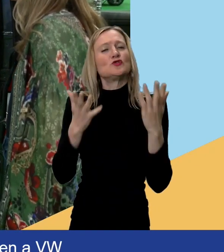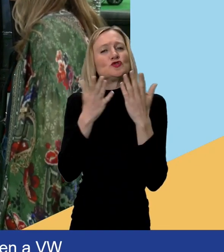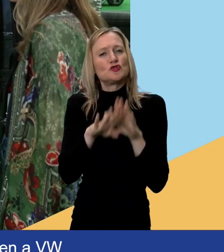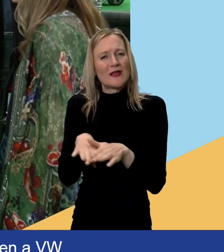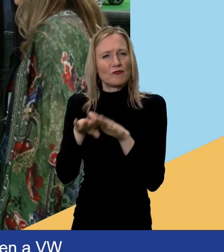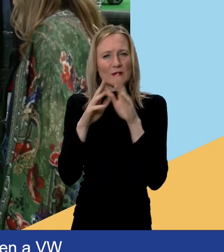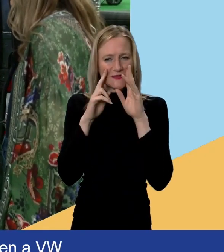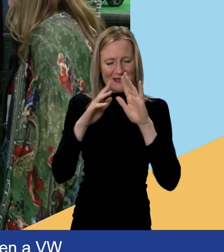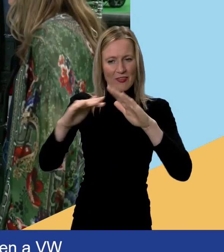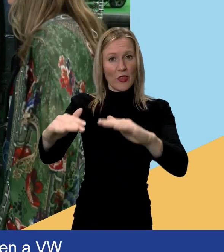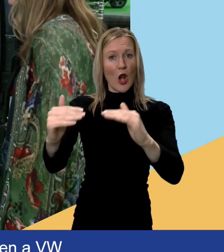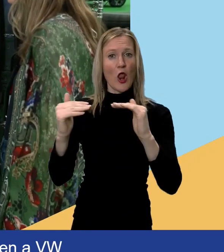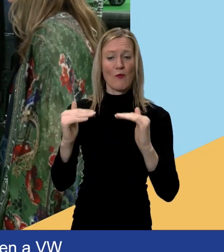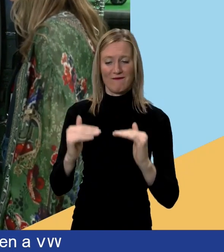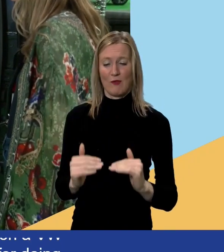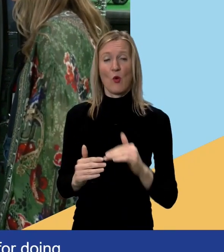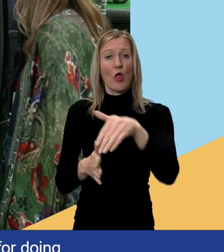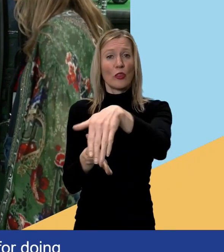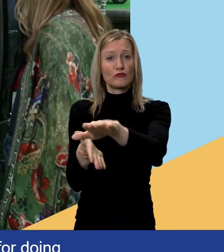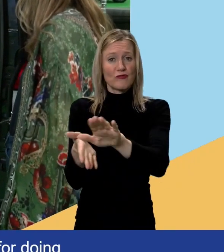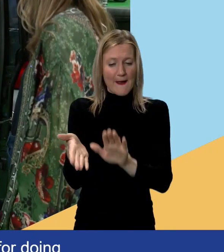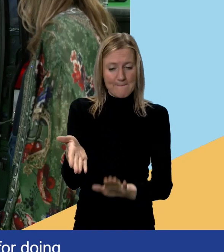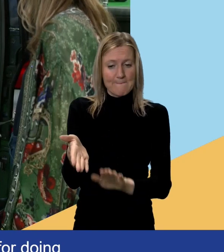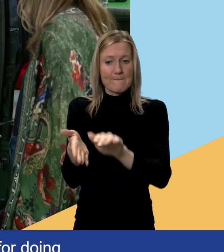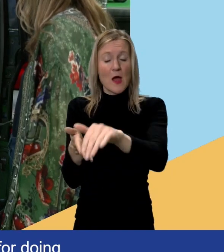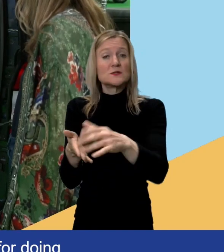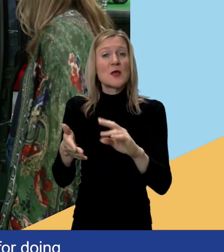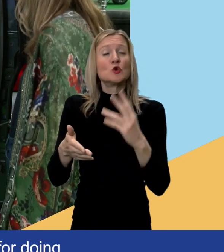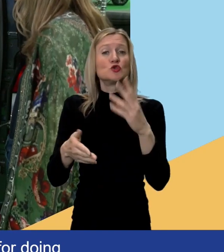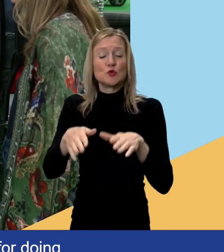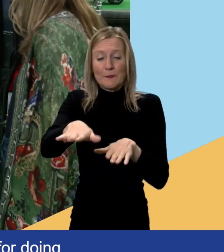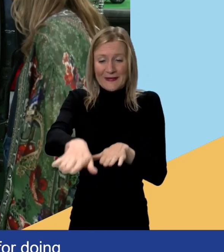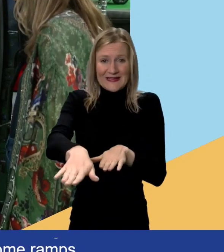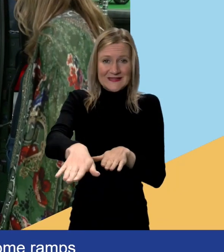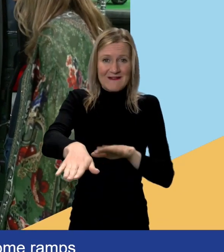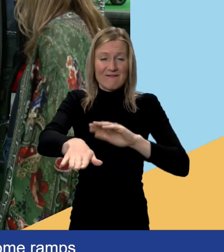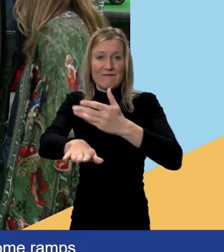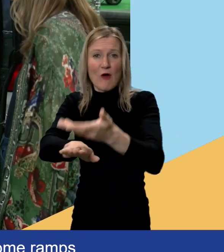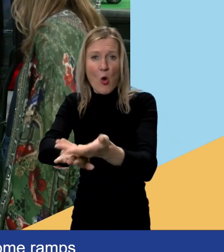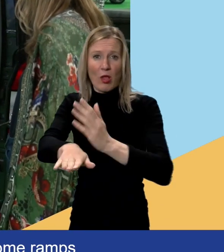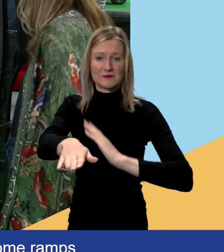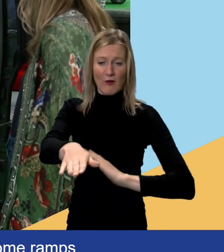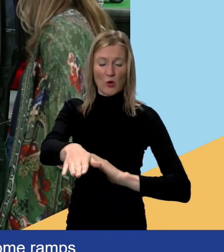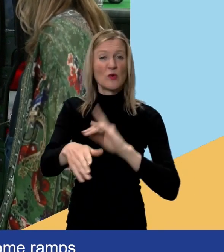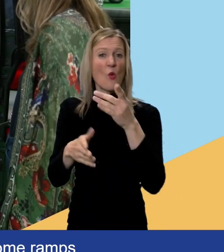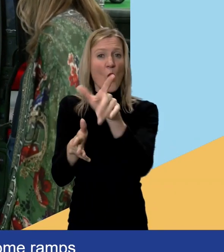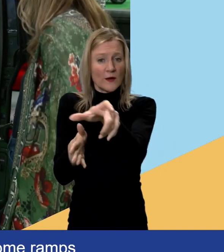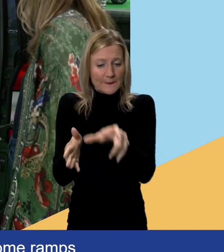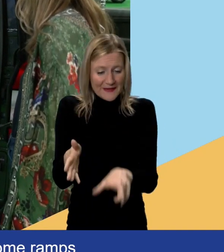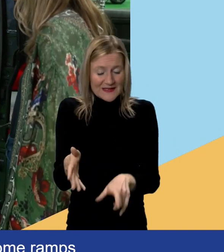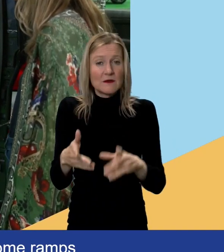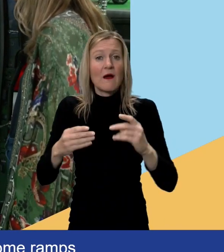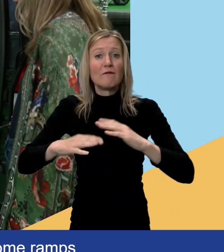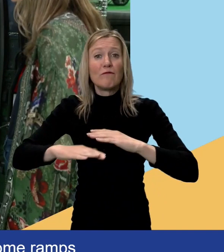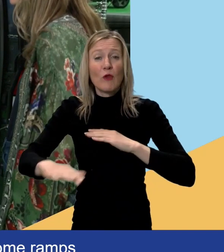basic approach, the lowered floor and the ramp. Some ramps might be two-piece ramps that fold up together. Some might be a one-piece ramp. Some floors might be carpet,